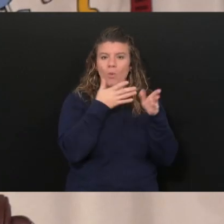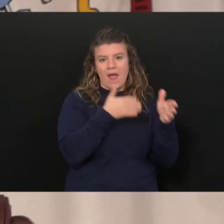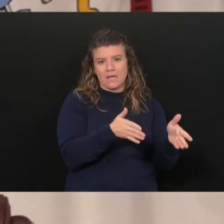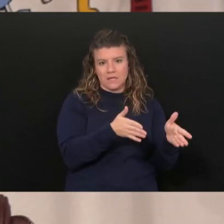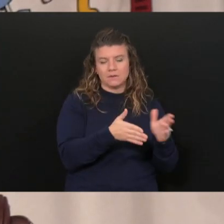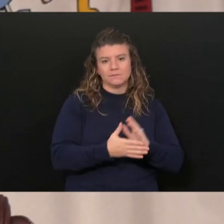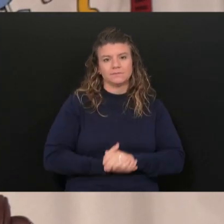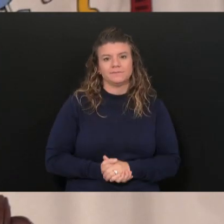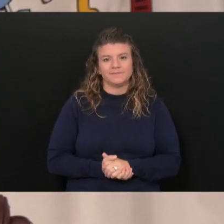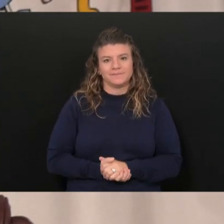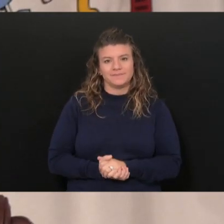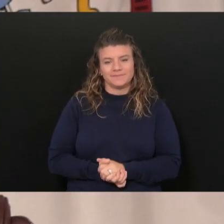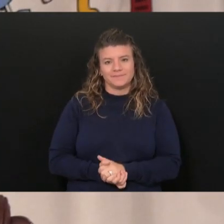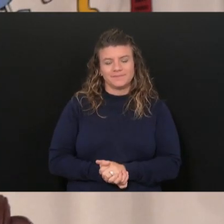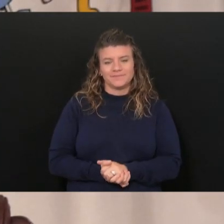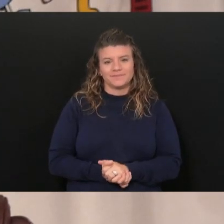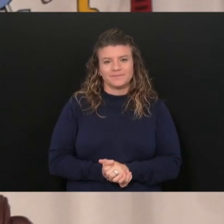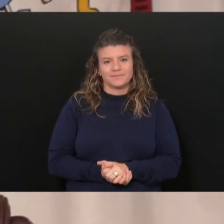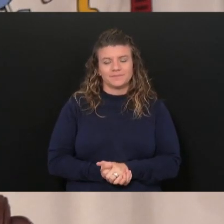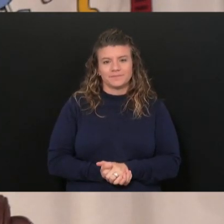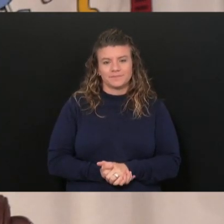I